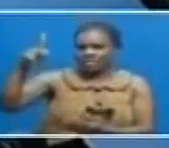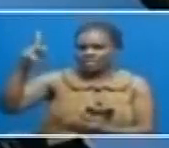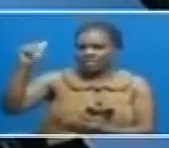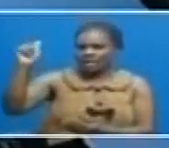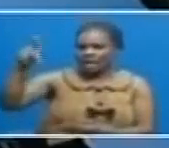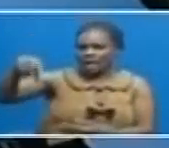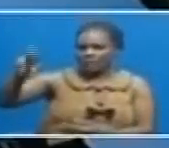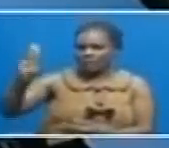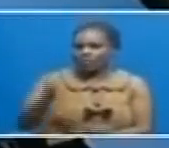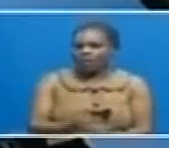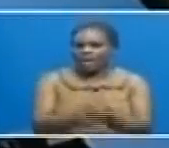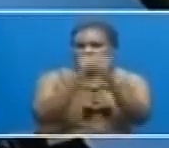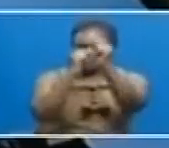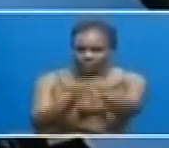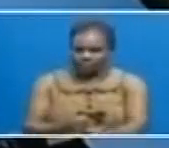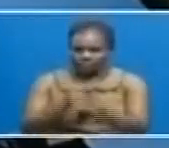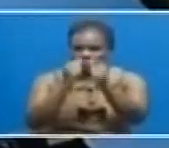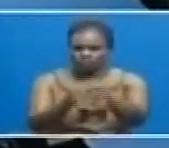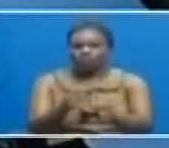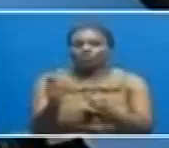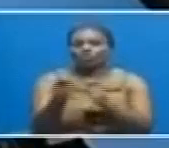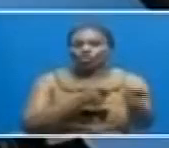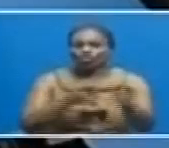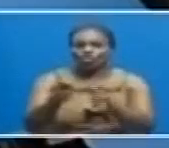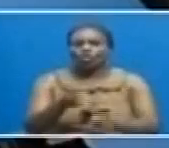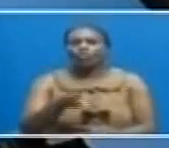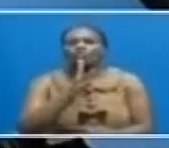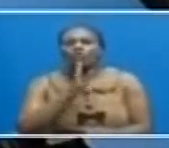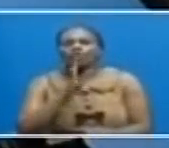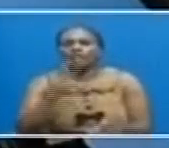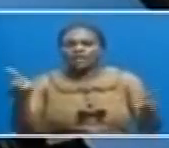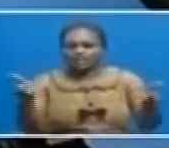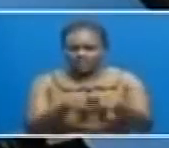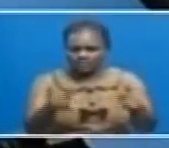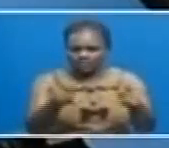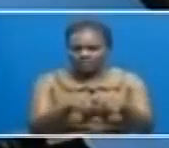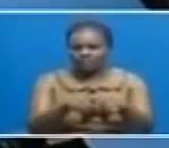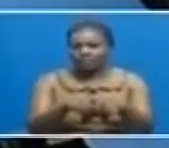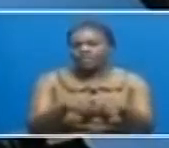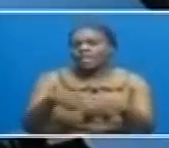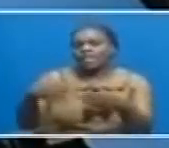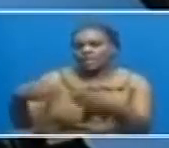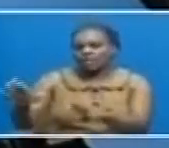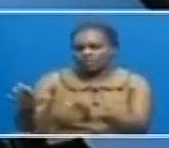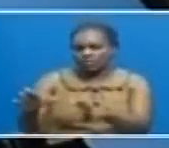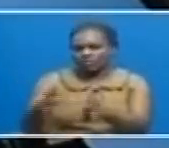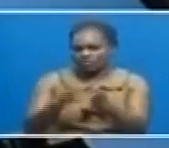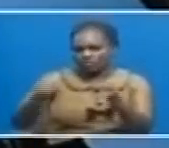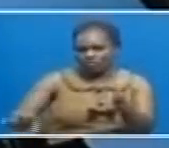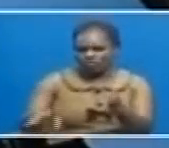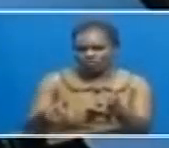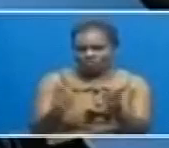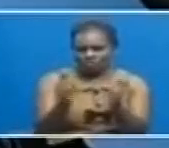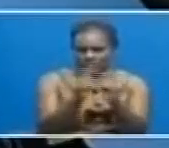enable farmers to control the moisture content of their grains and also keep rodents out of their precious harvest. Here's KTN's